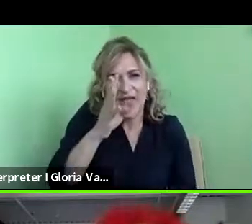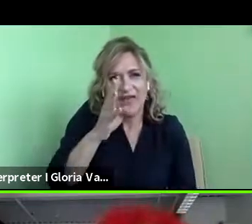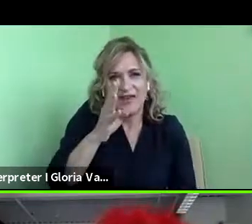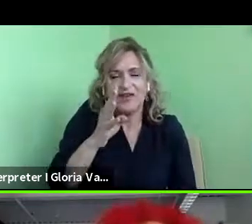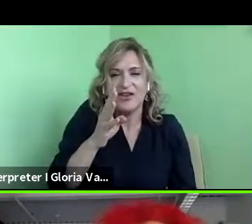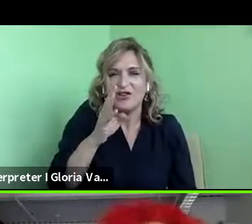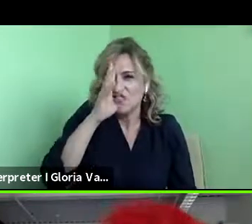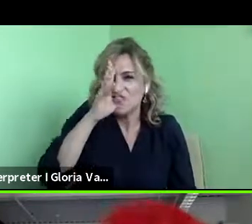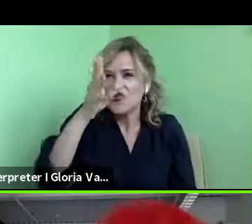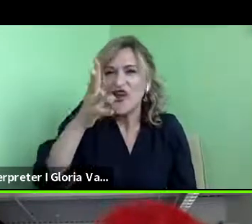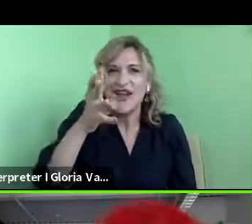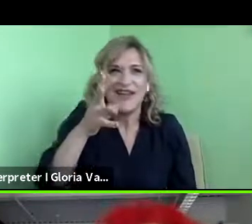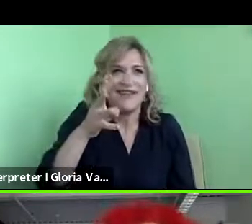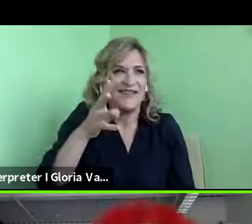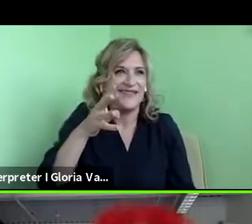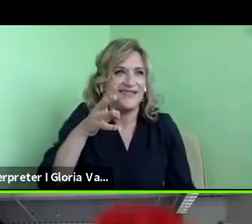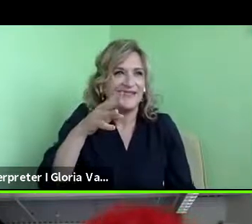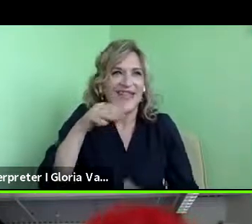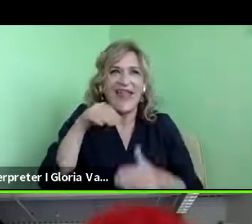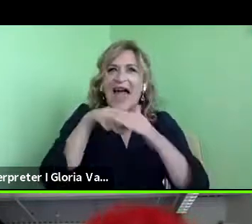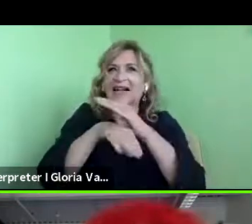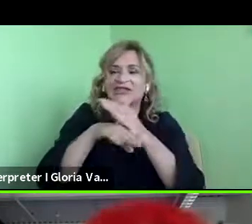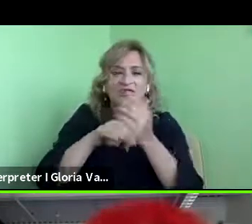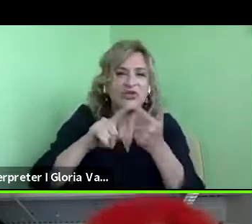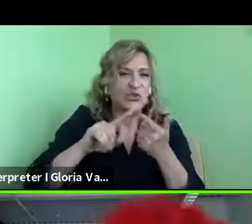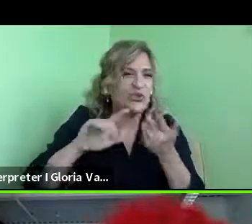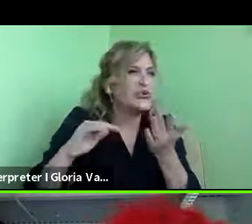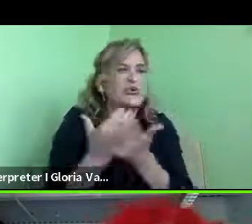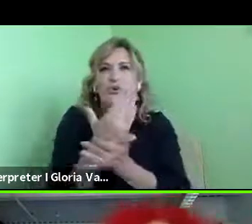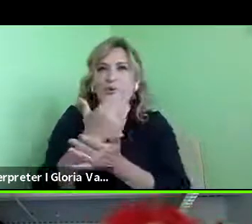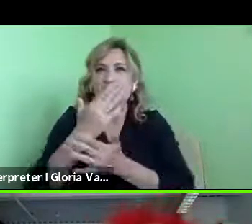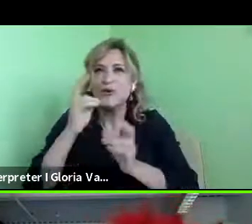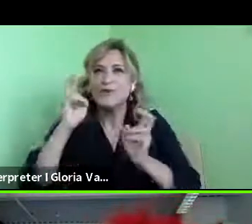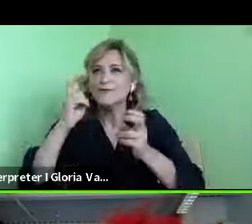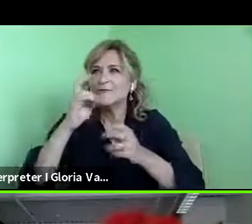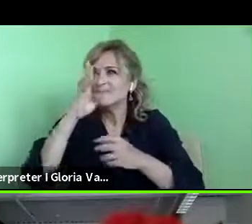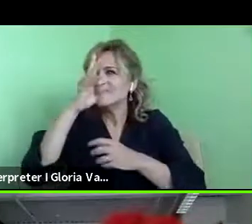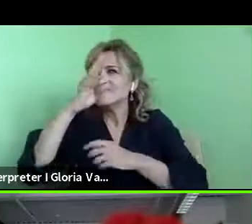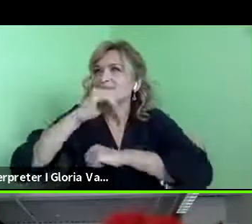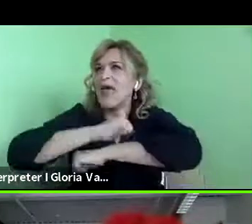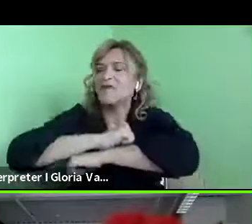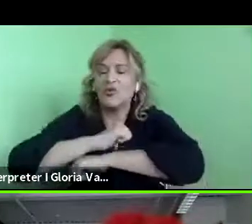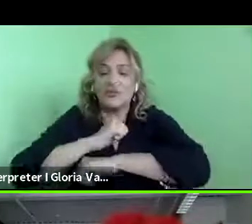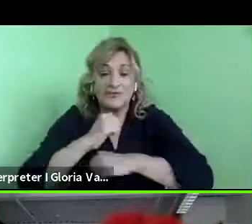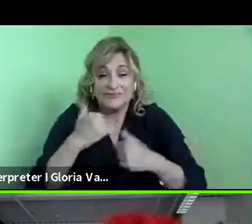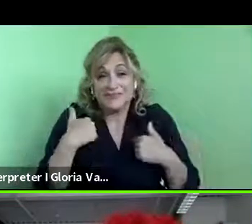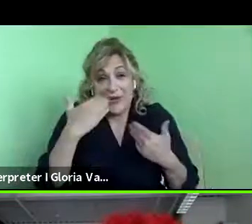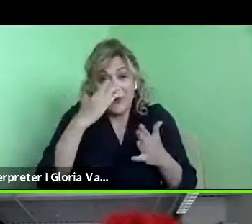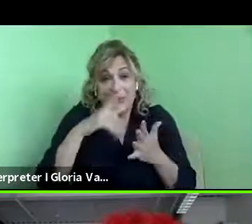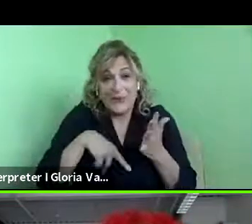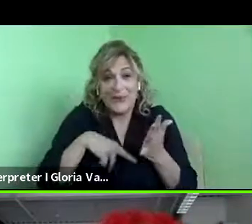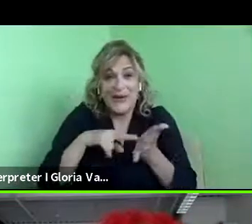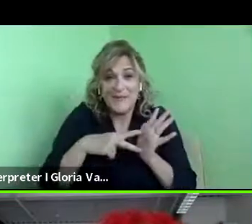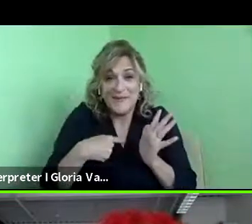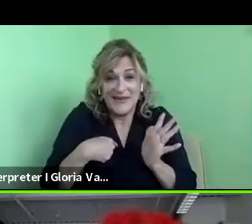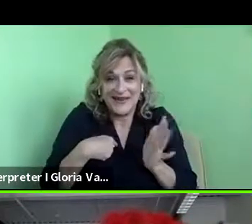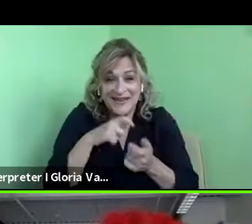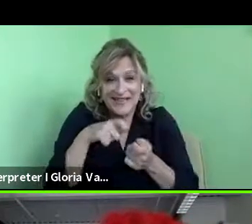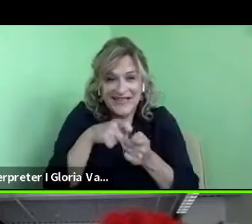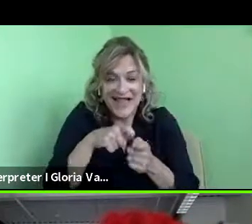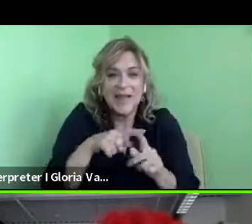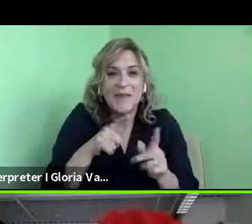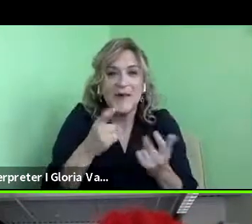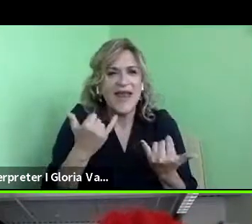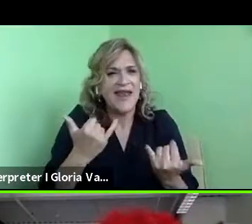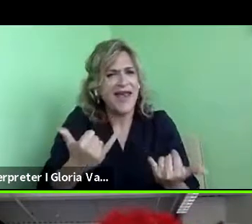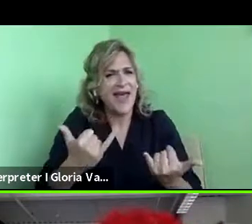to new platforms, you know, and I don't even know what I mean by that exactly, but this time has made us all